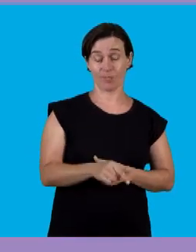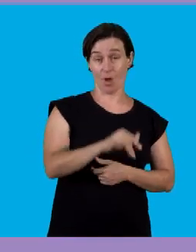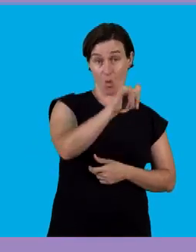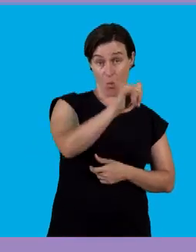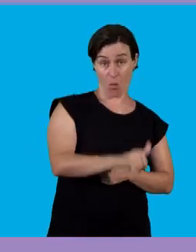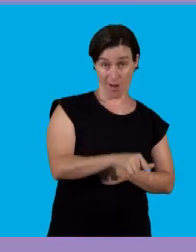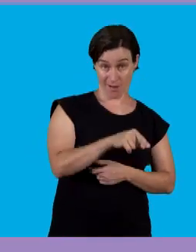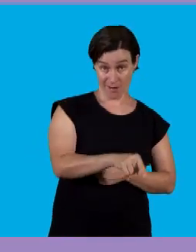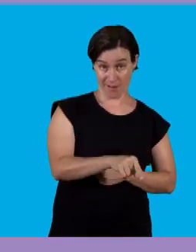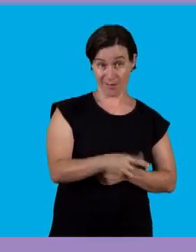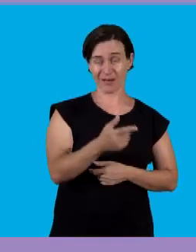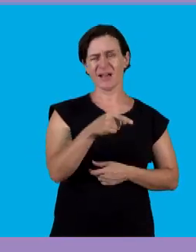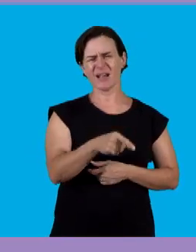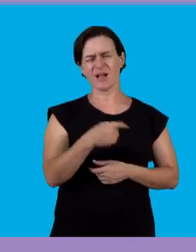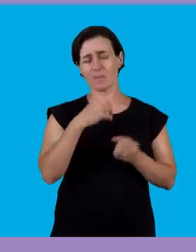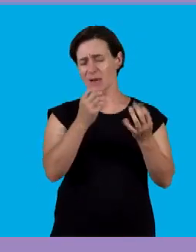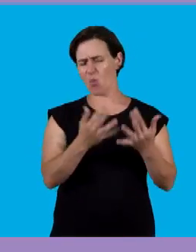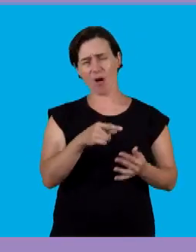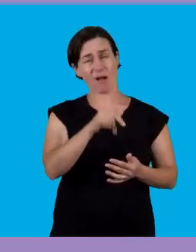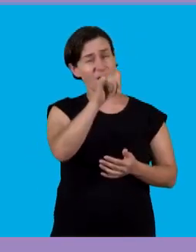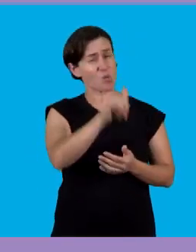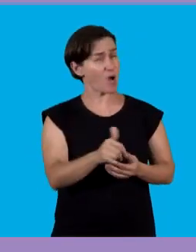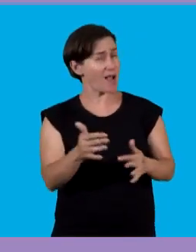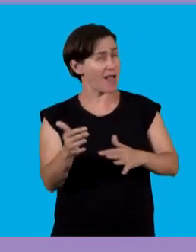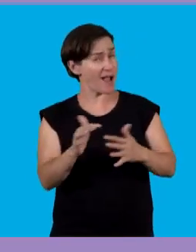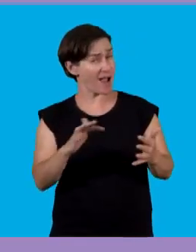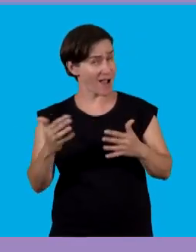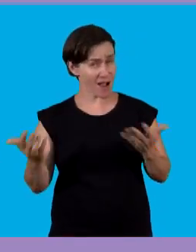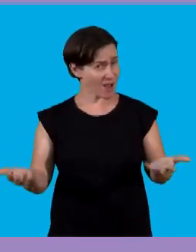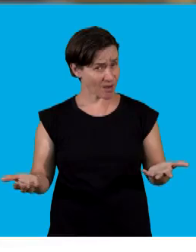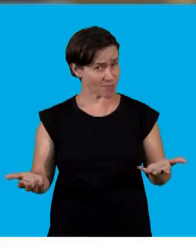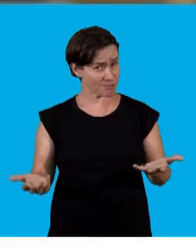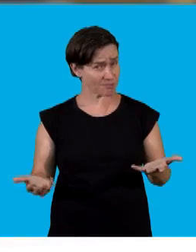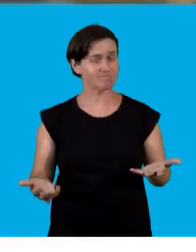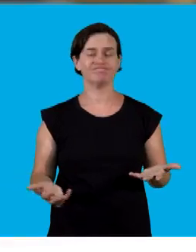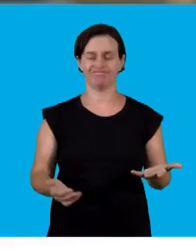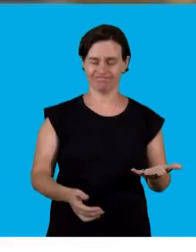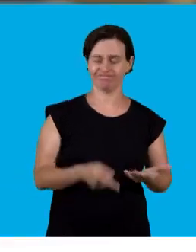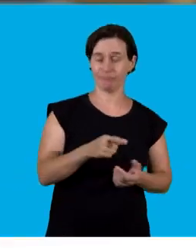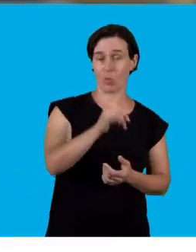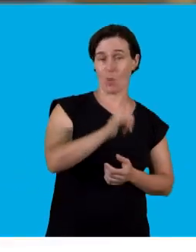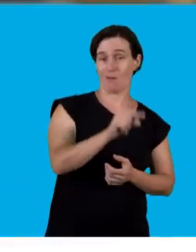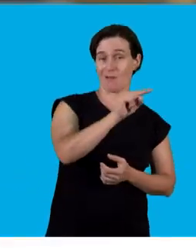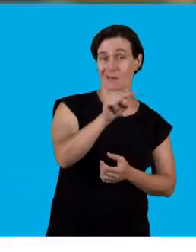know that we are looking for the output values, and how exactly did we find these output